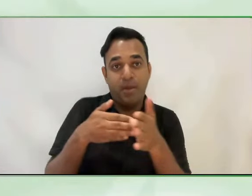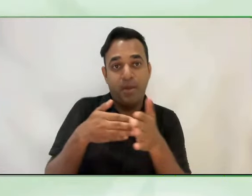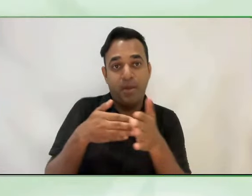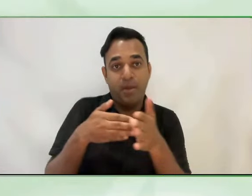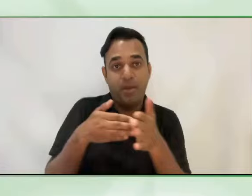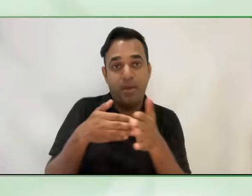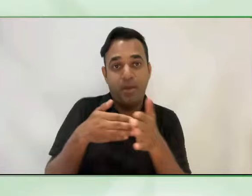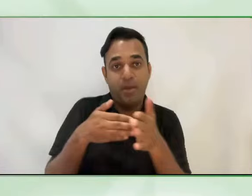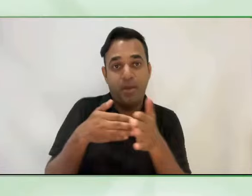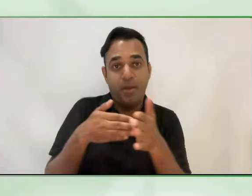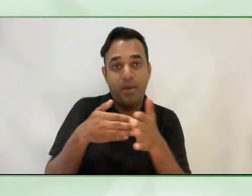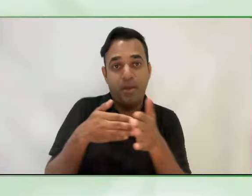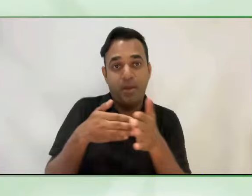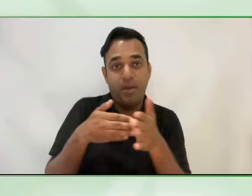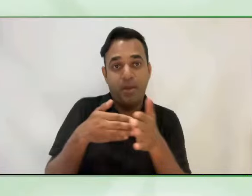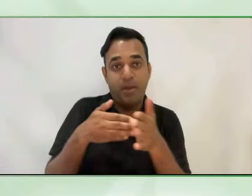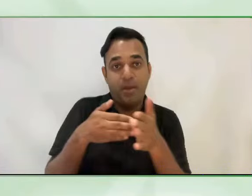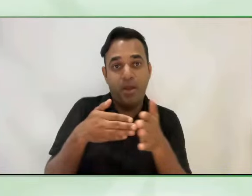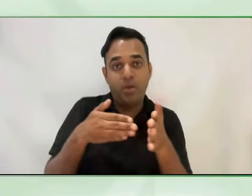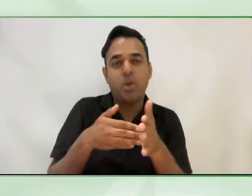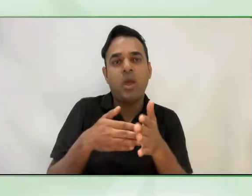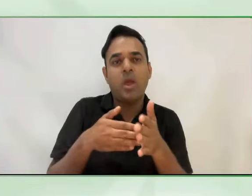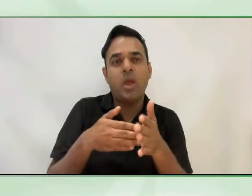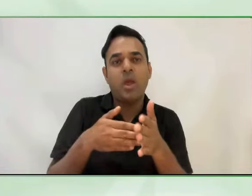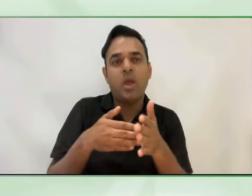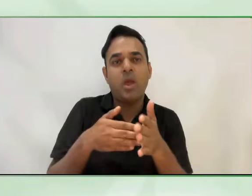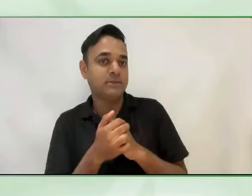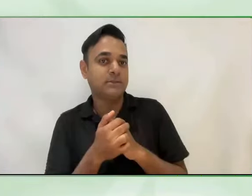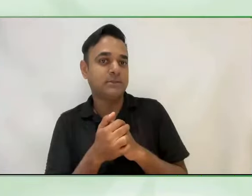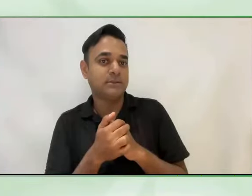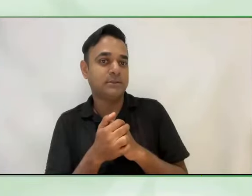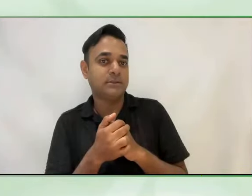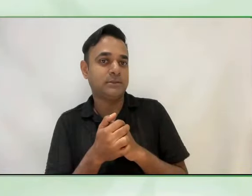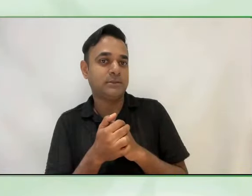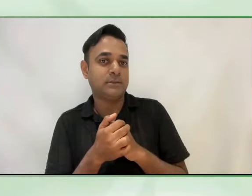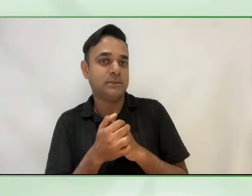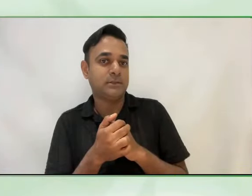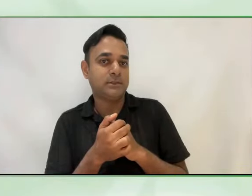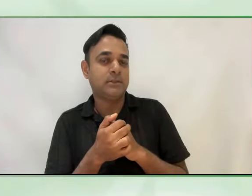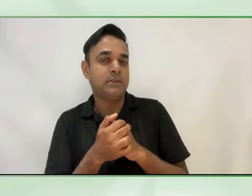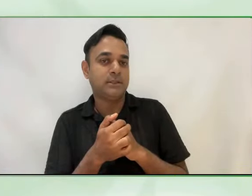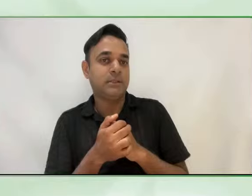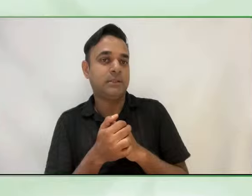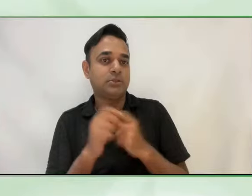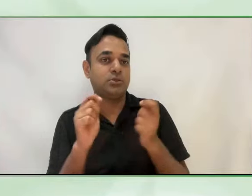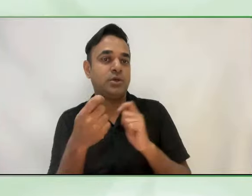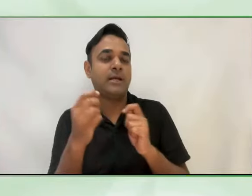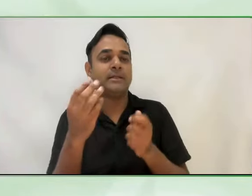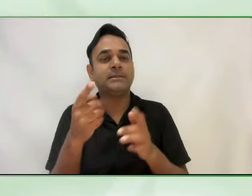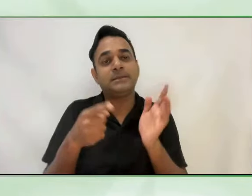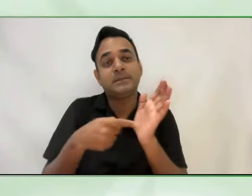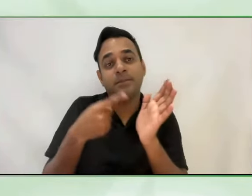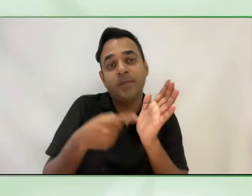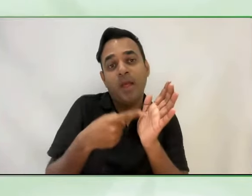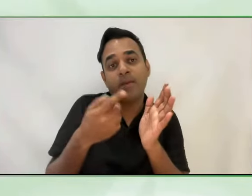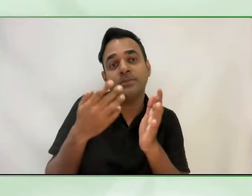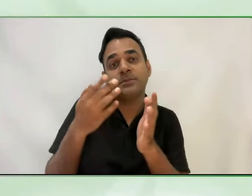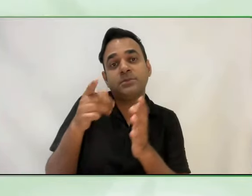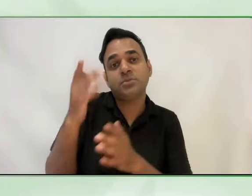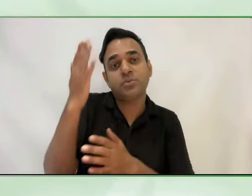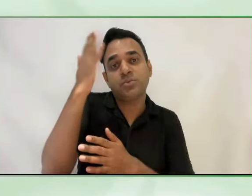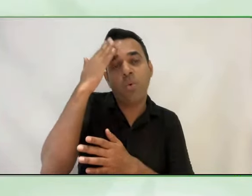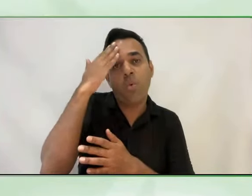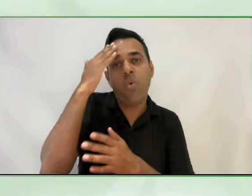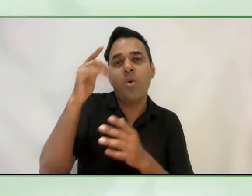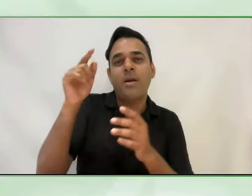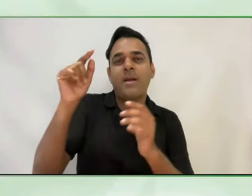or some kind of, politics that can be improved at the workplaces. Are you also thinking about using that tool